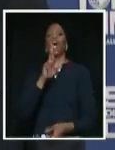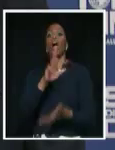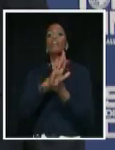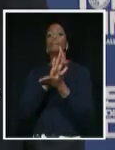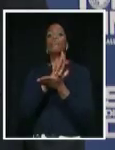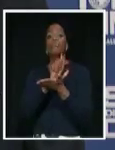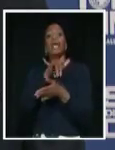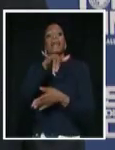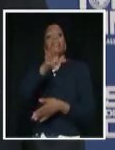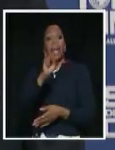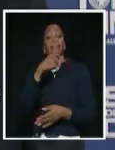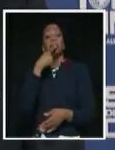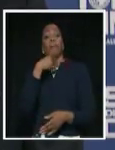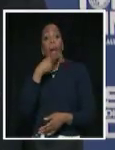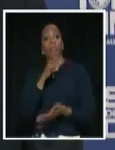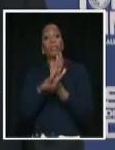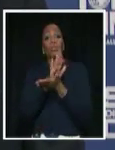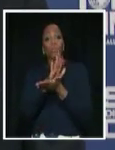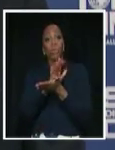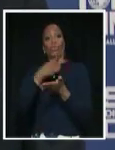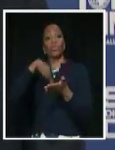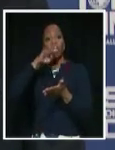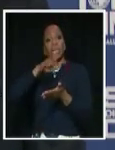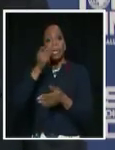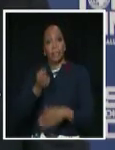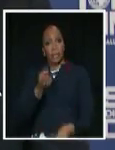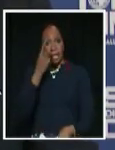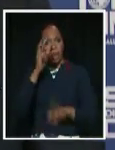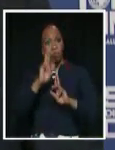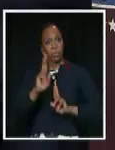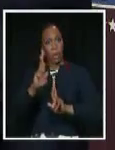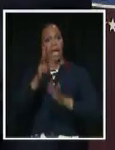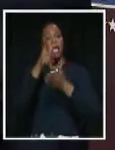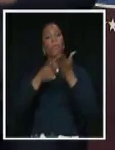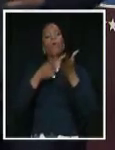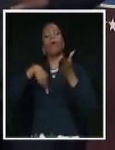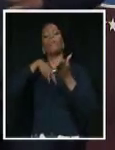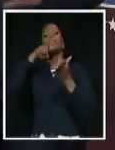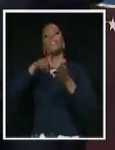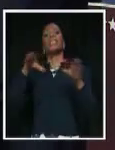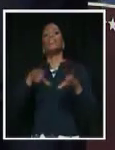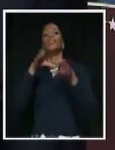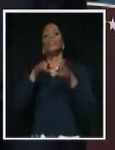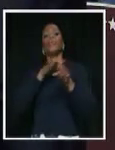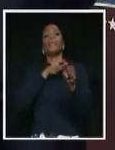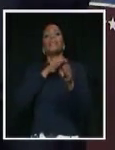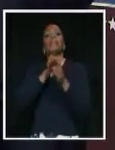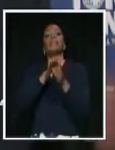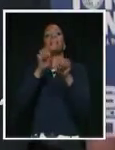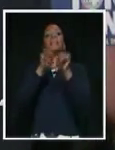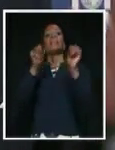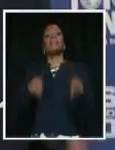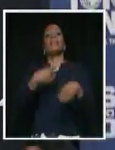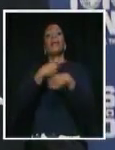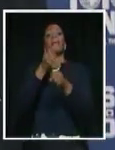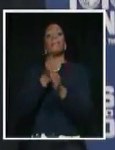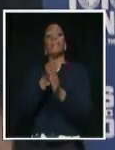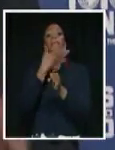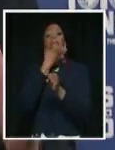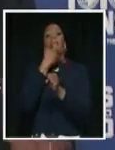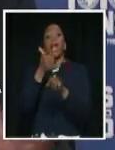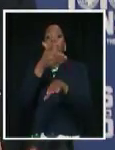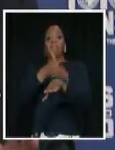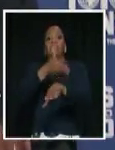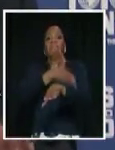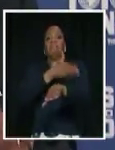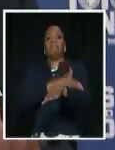and we have to understand that. We have to respect that. And what we really need to do is look at the entire system and make the entire system better.